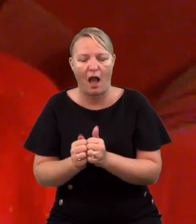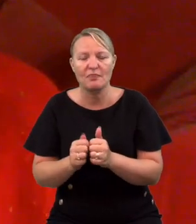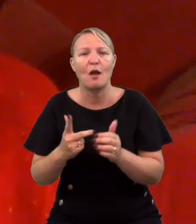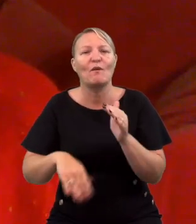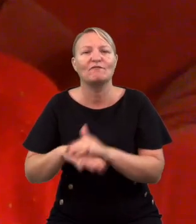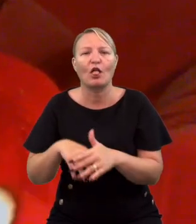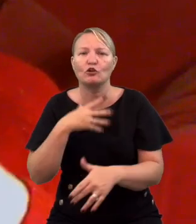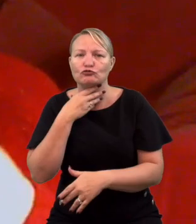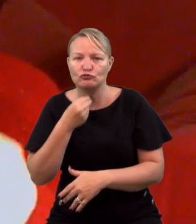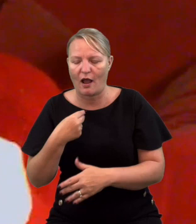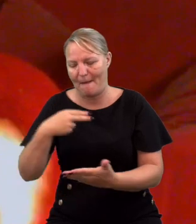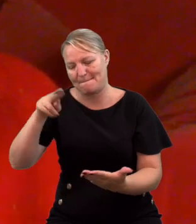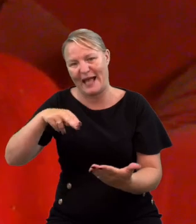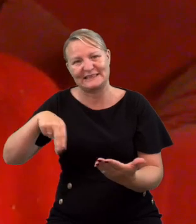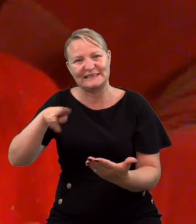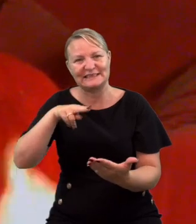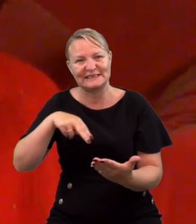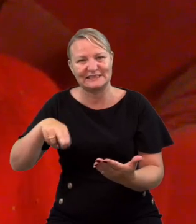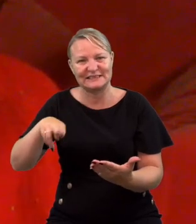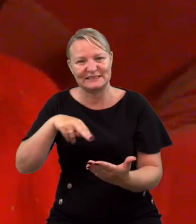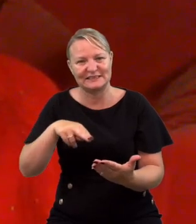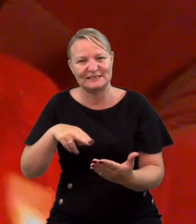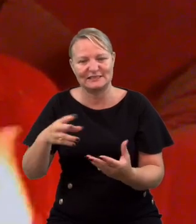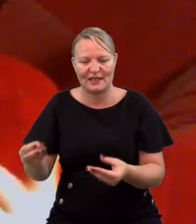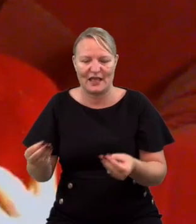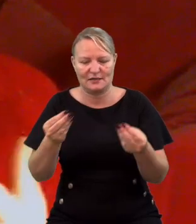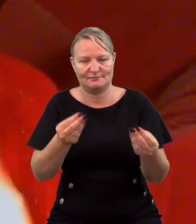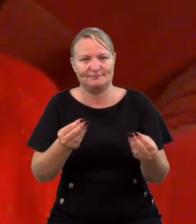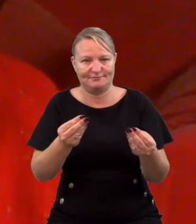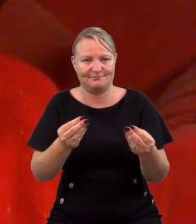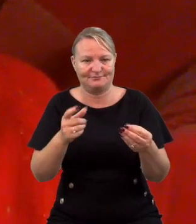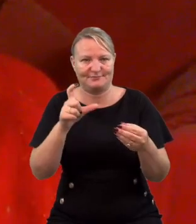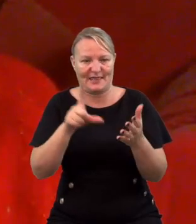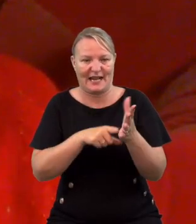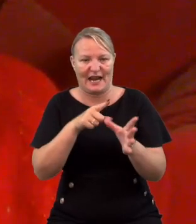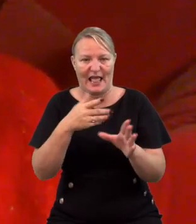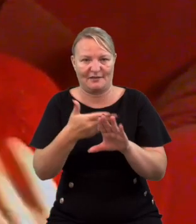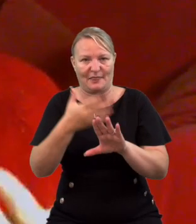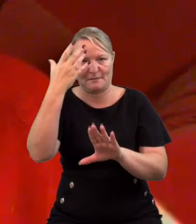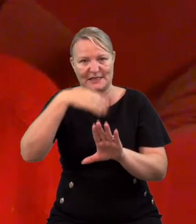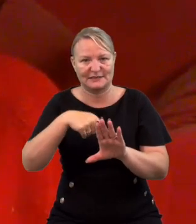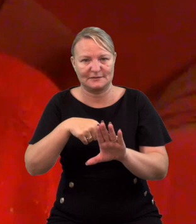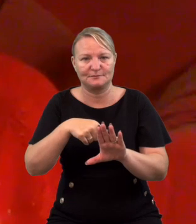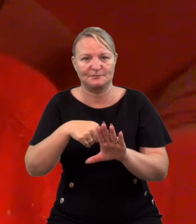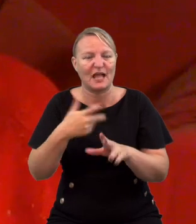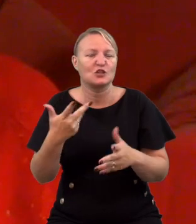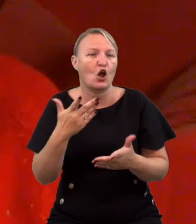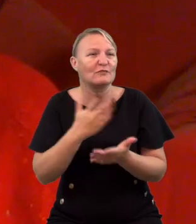paper mask. And then once it's completely dry, then I paint it and take it off the clay.